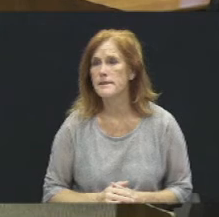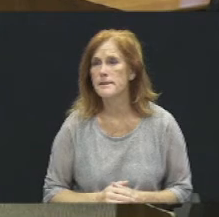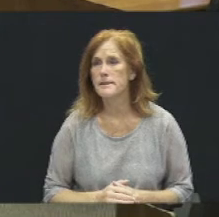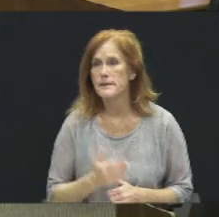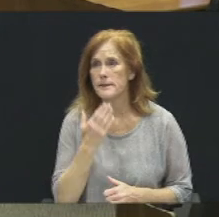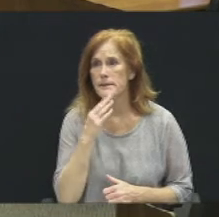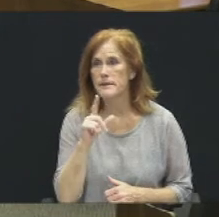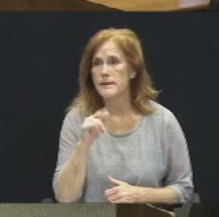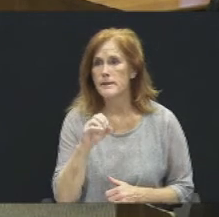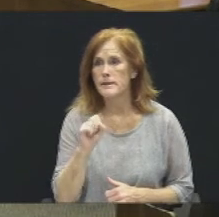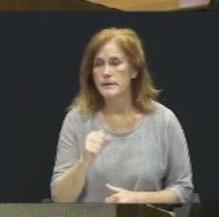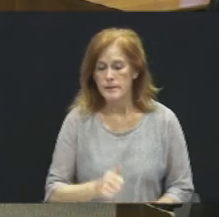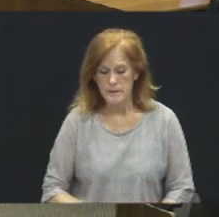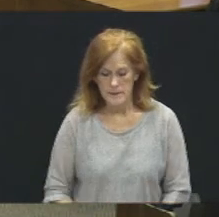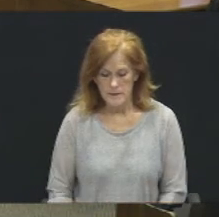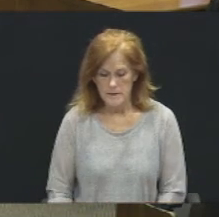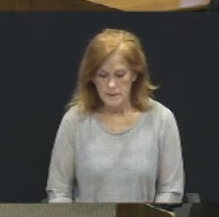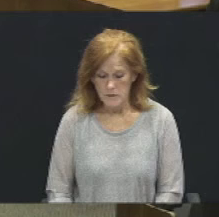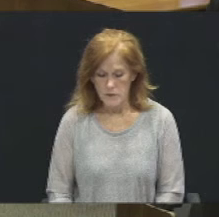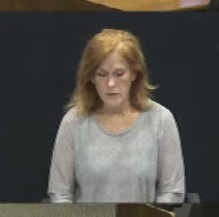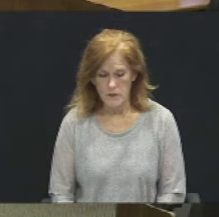Thanks, Lisa.